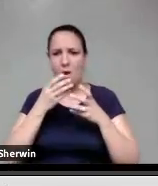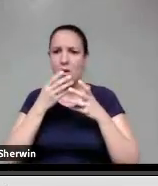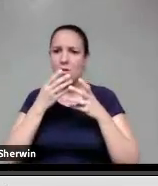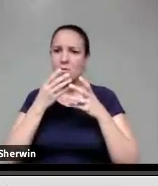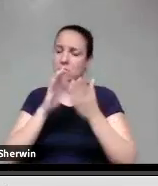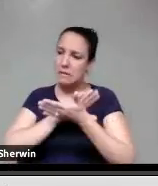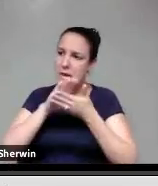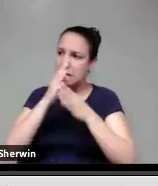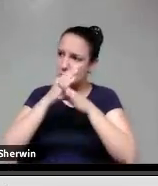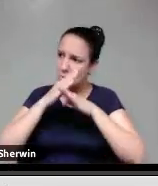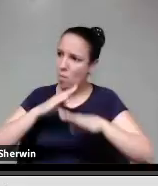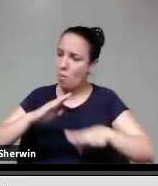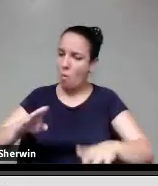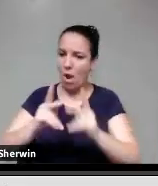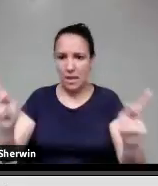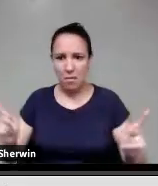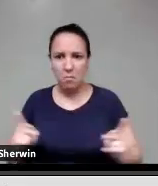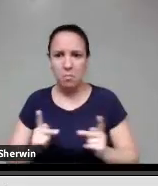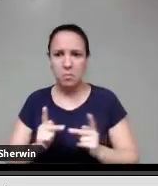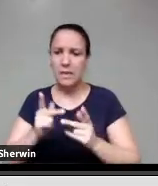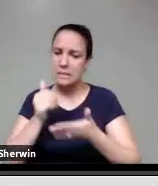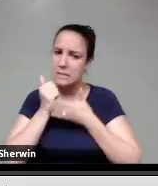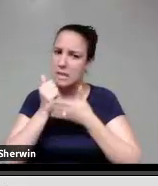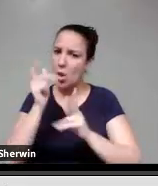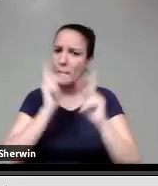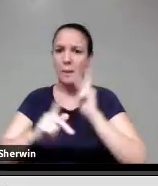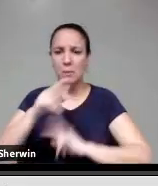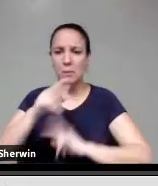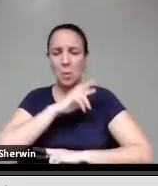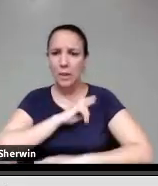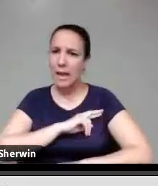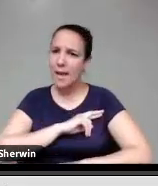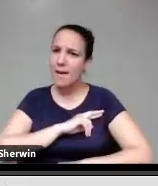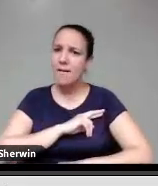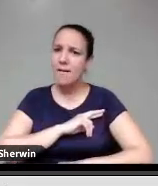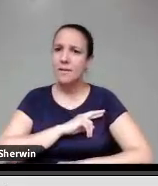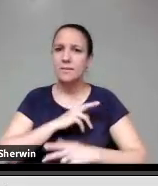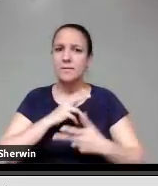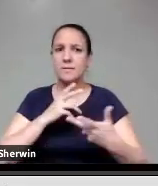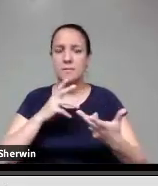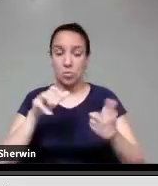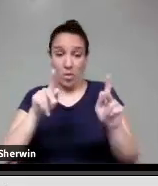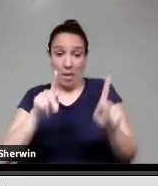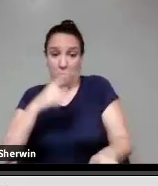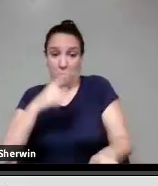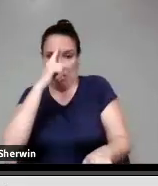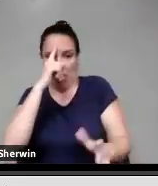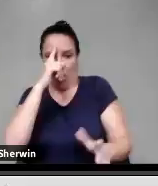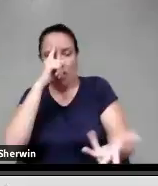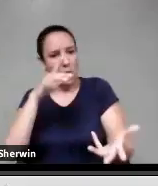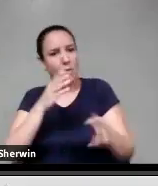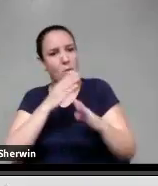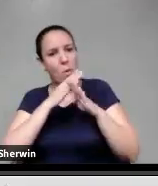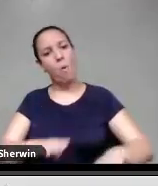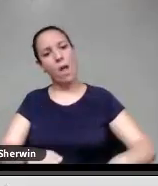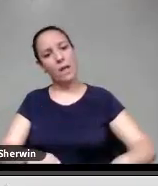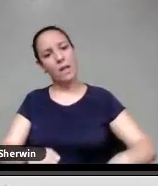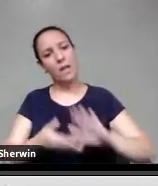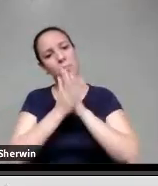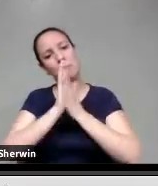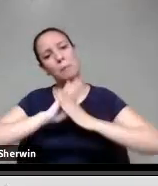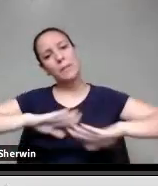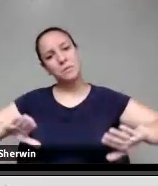it's physical or mental or any kind of challenges they might be facing. This person felt that the library being quiet and peaceful would